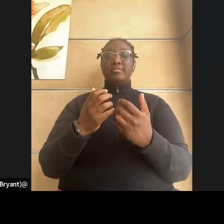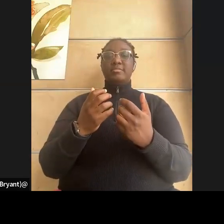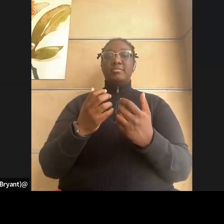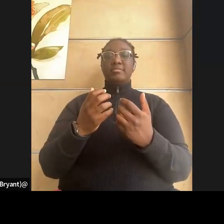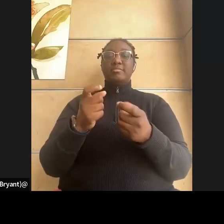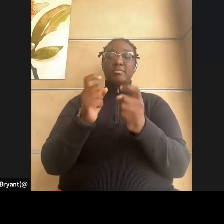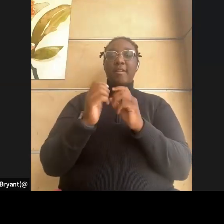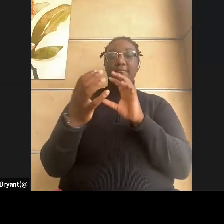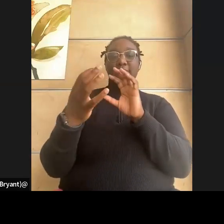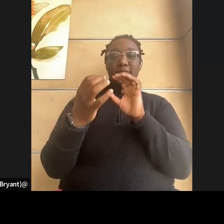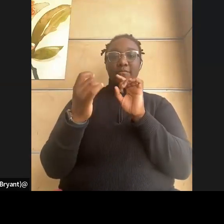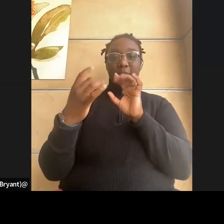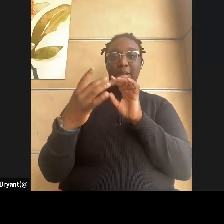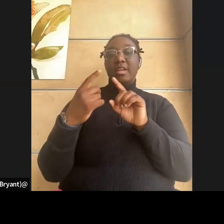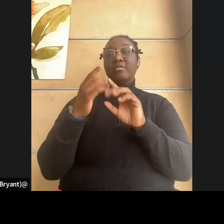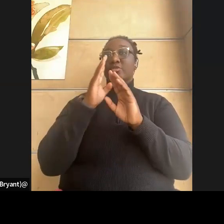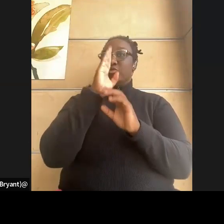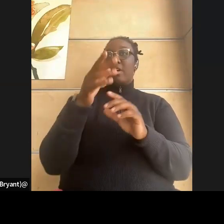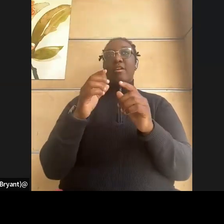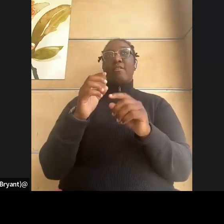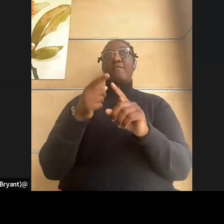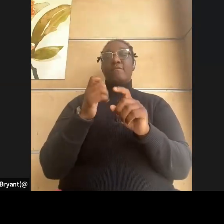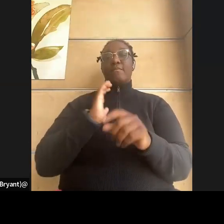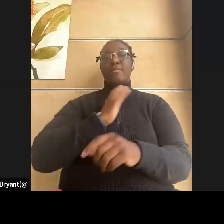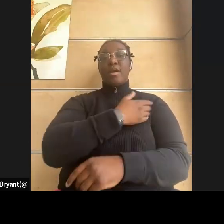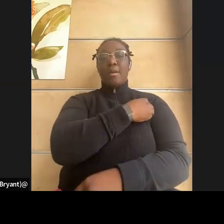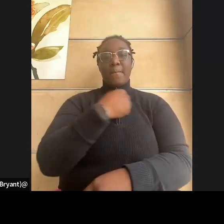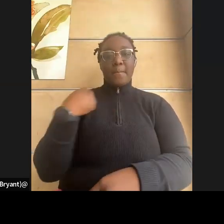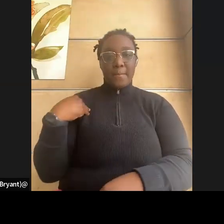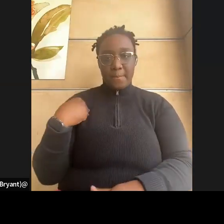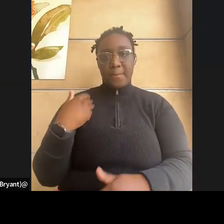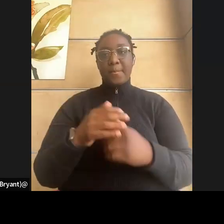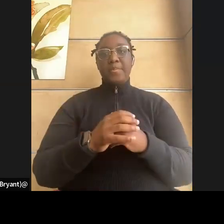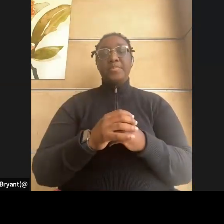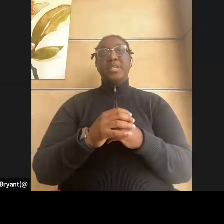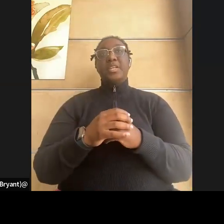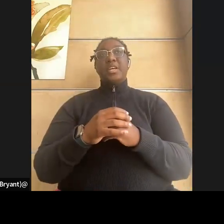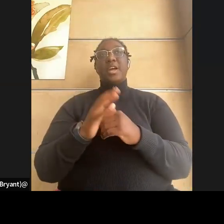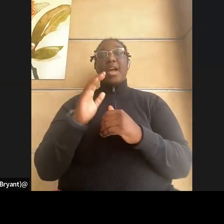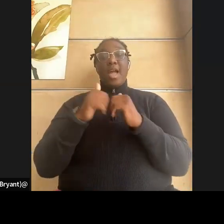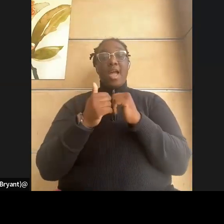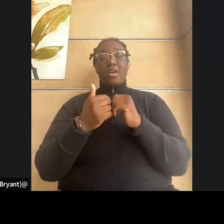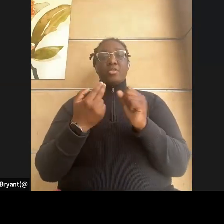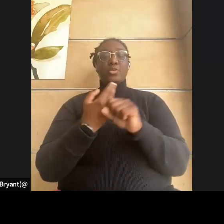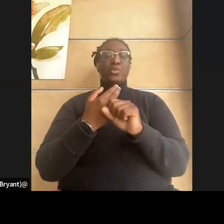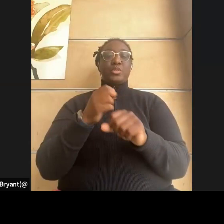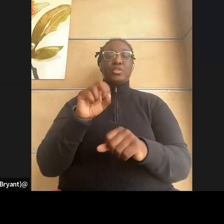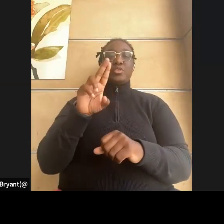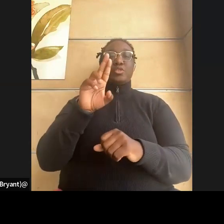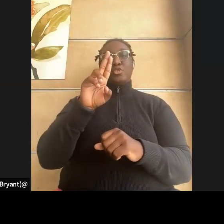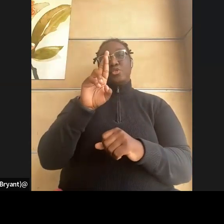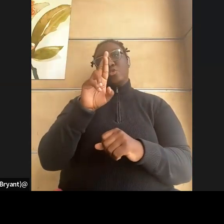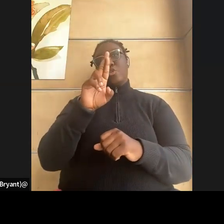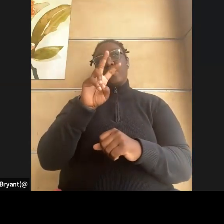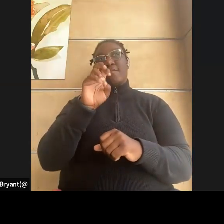existing survey resources like the CHIS survey, the California Health Interview Survey, our Consumer Assessment and Healthcare Providers